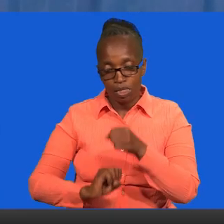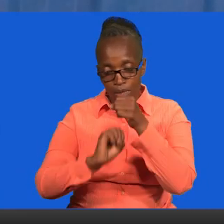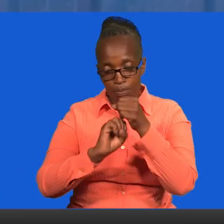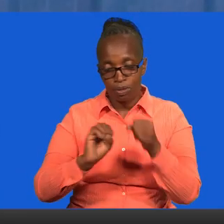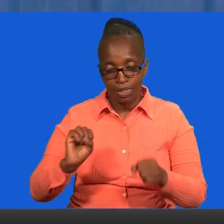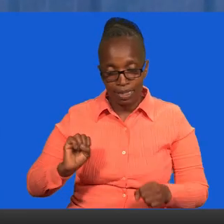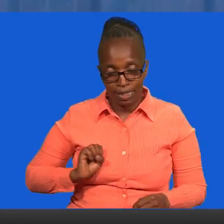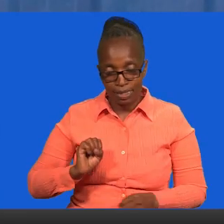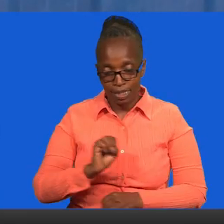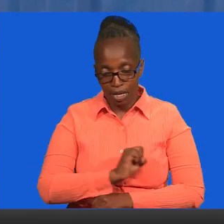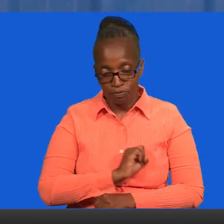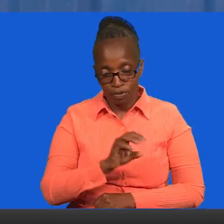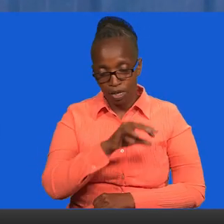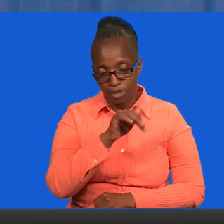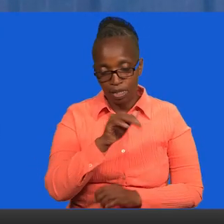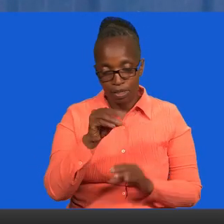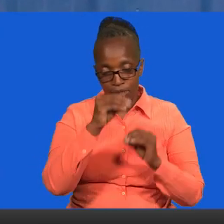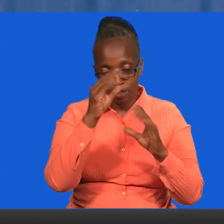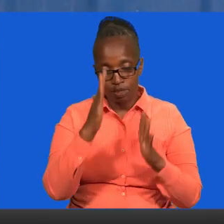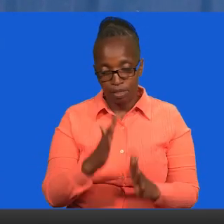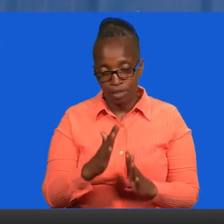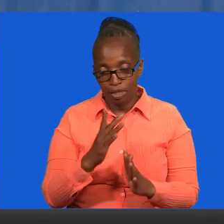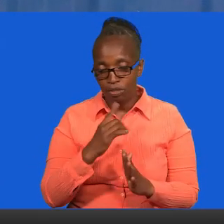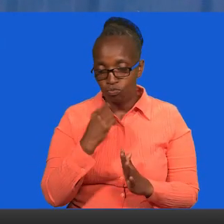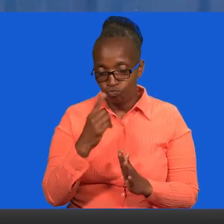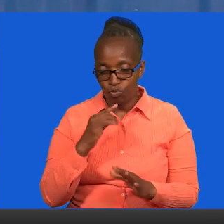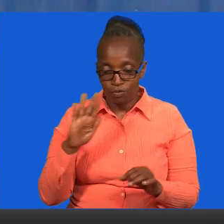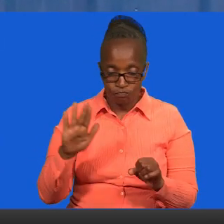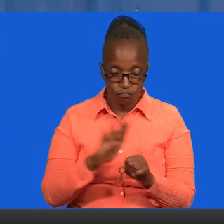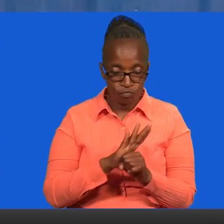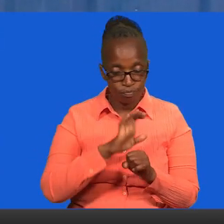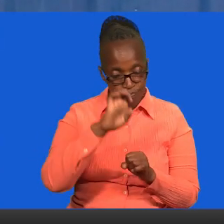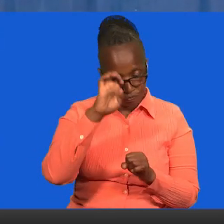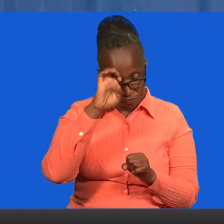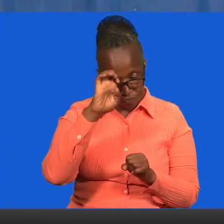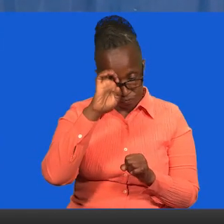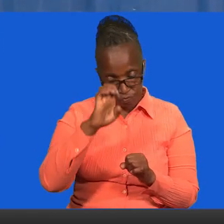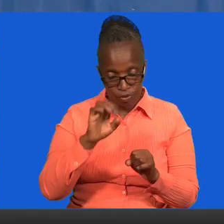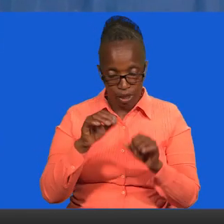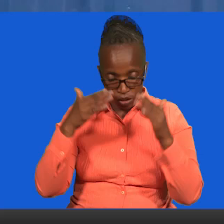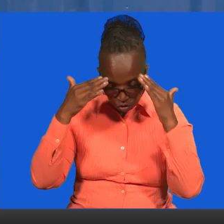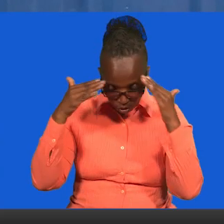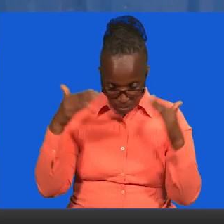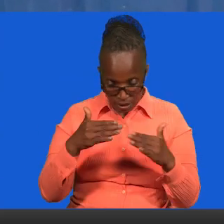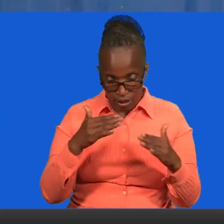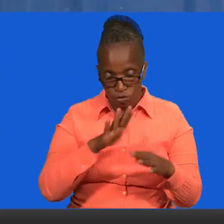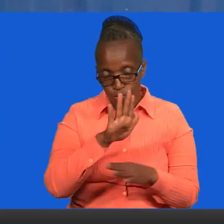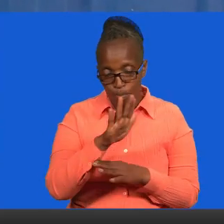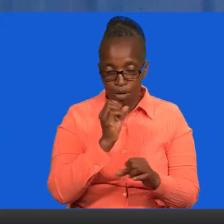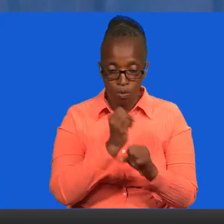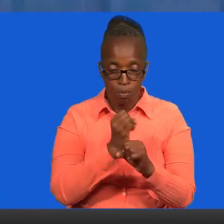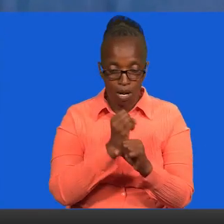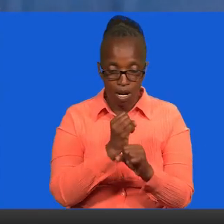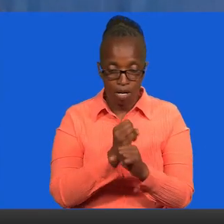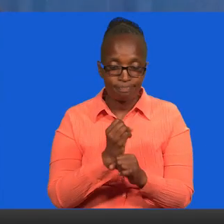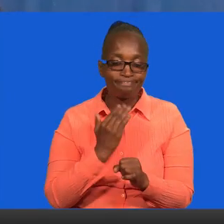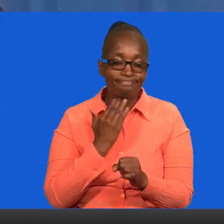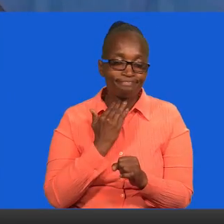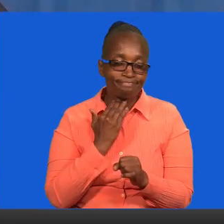good supportive staff, my fellow teachers are also dedicated for their job.